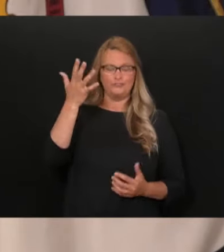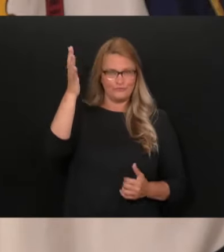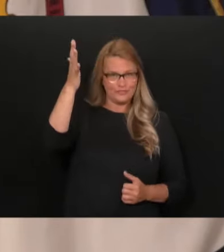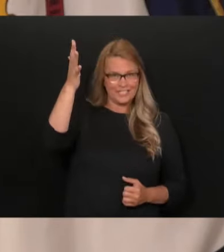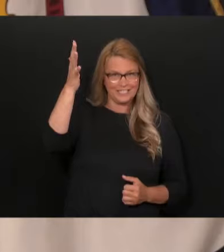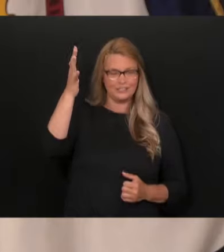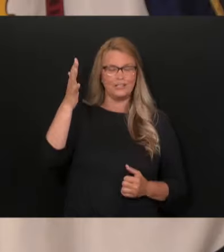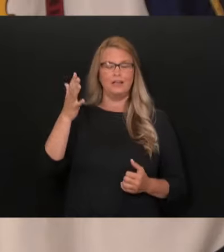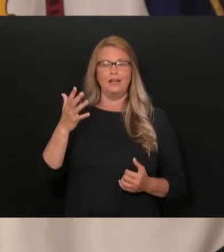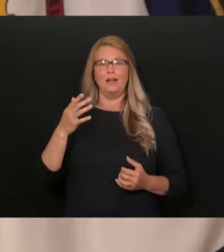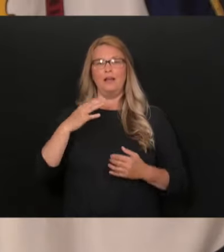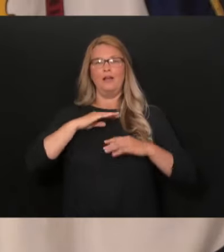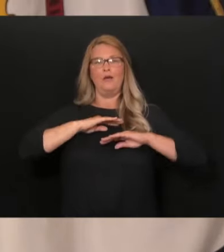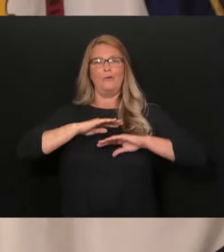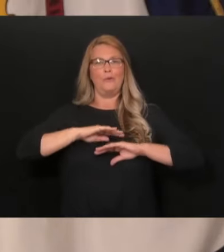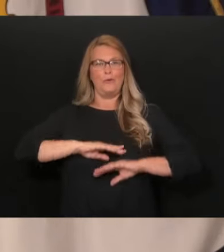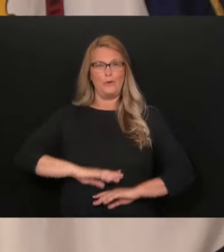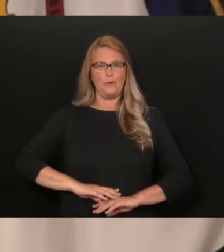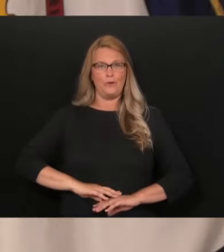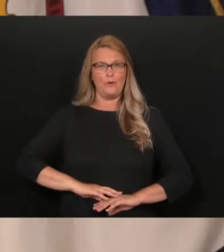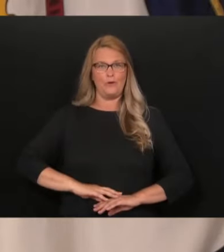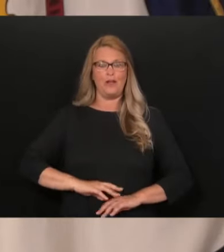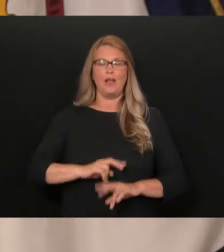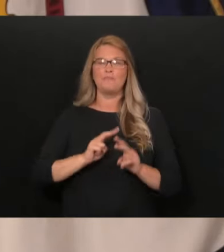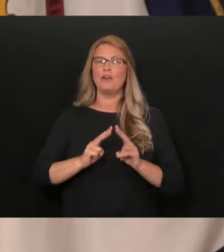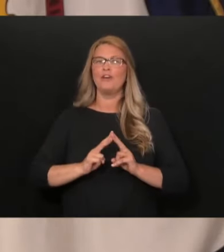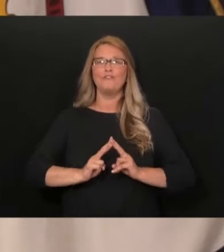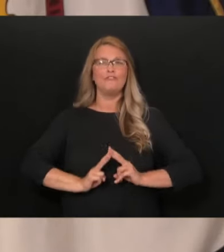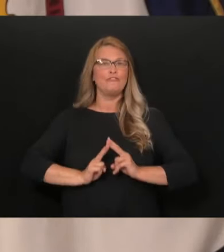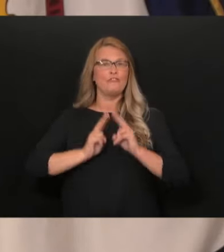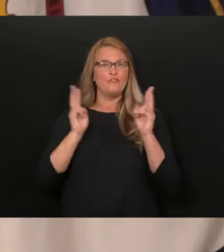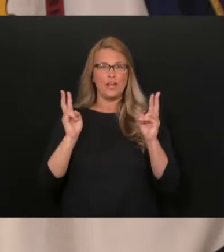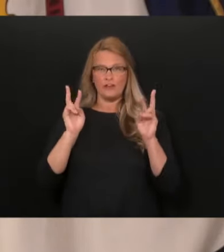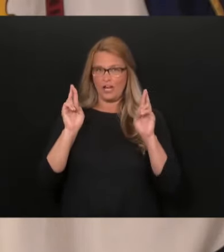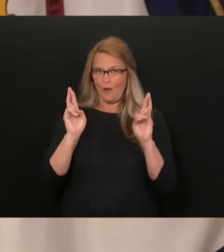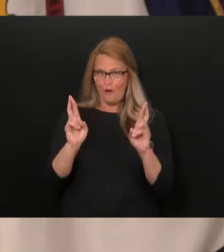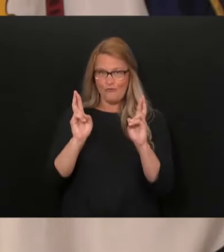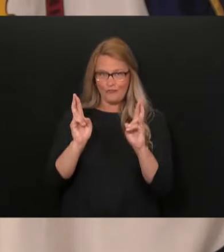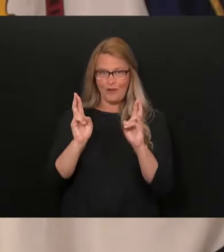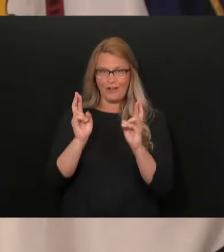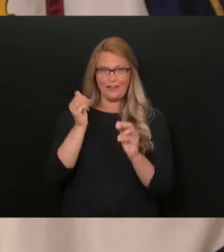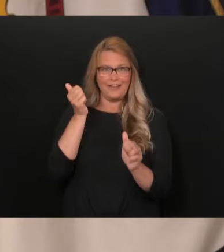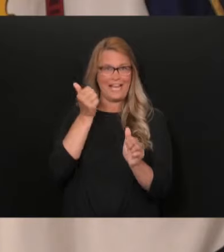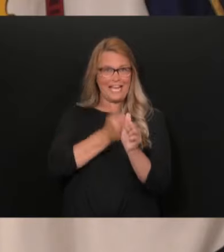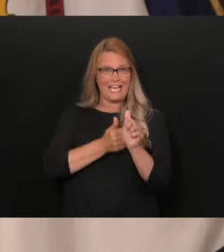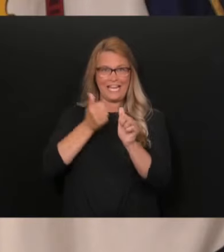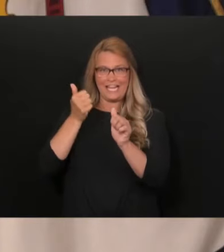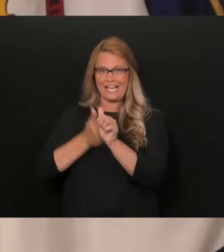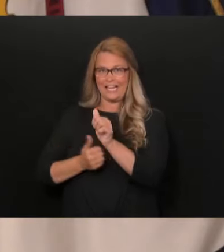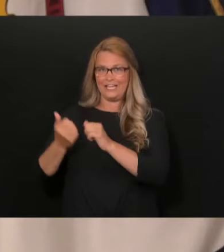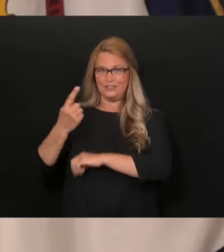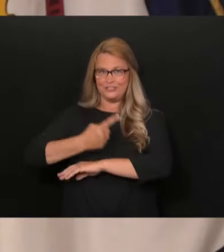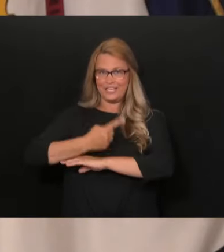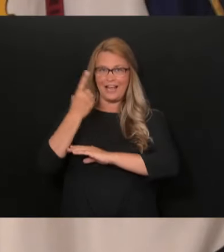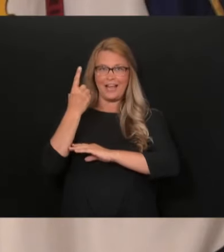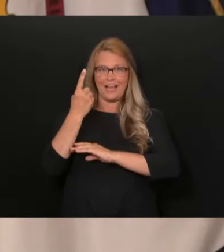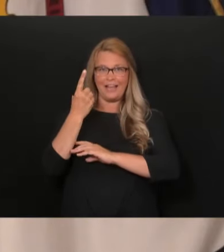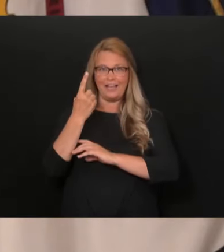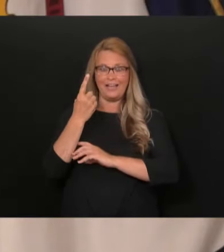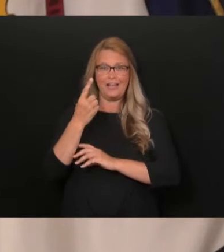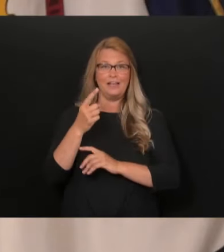because you know, we're very, very hopeful that each day that goes by, and